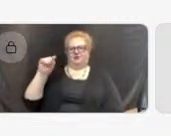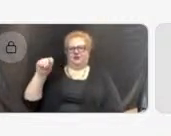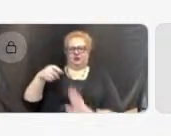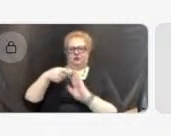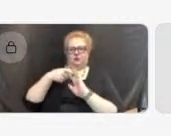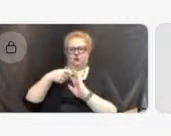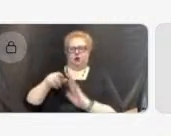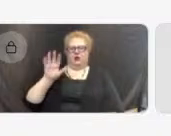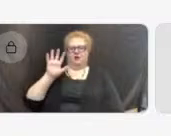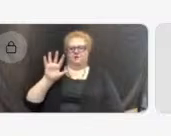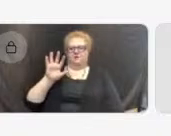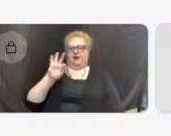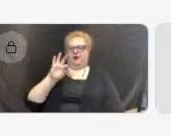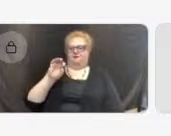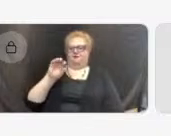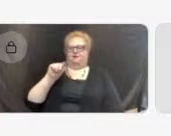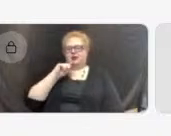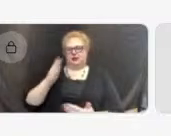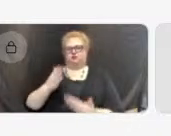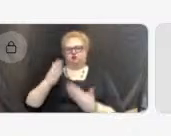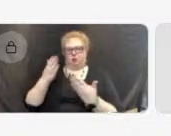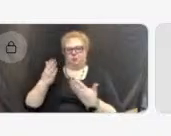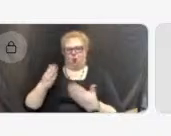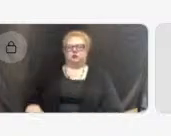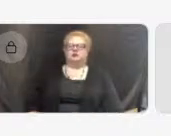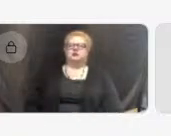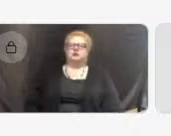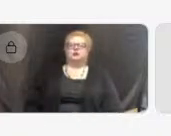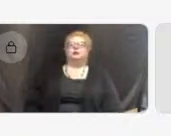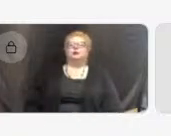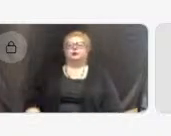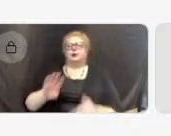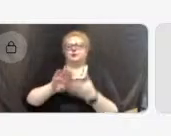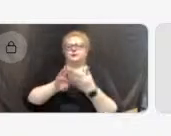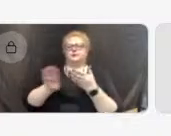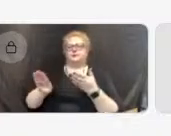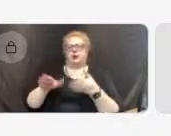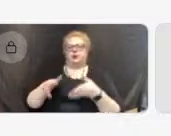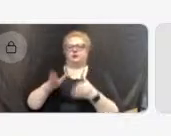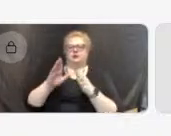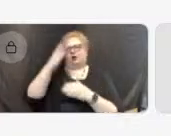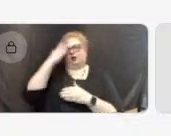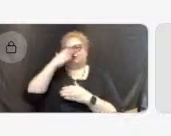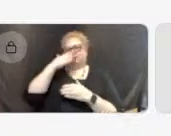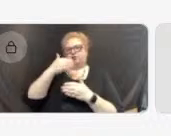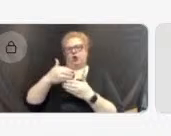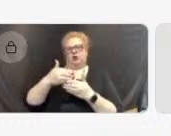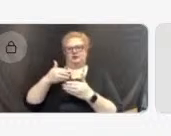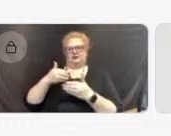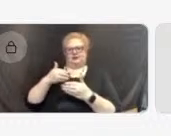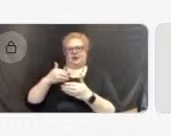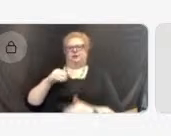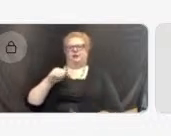5 feet proposed. Variance to allow a reduced front building setback, section